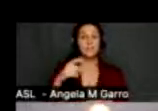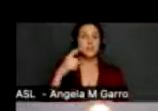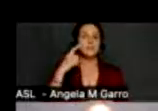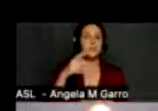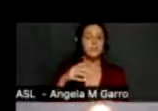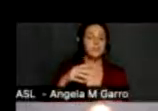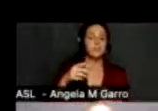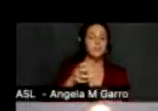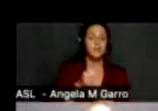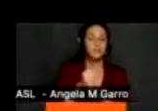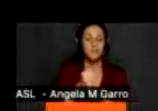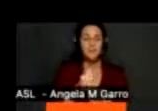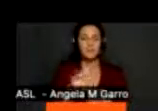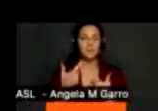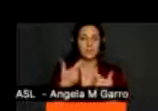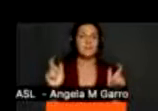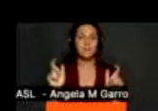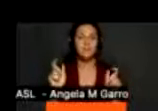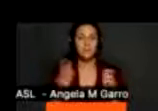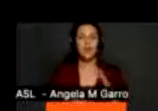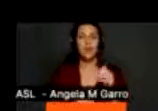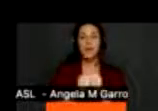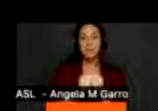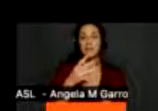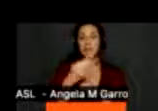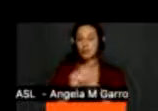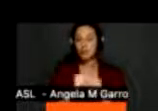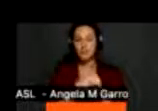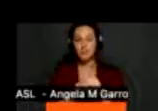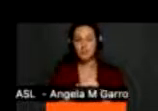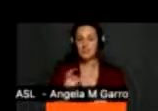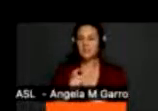changes. And give me just one second here.